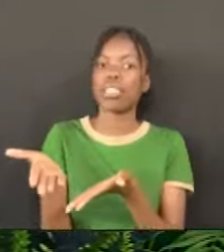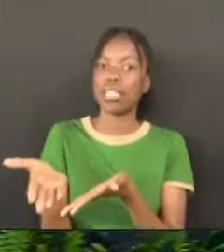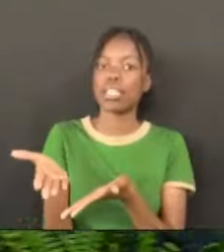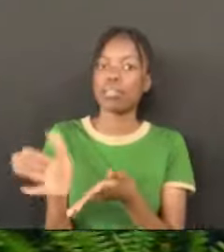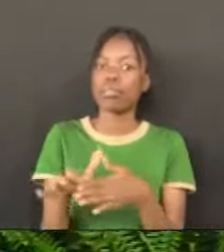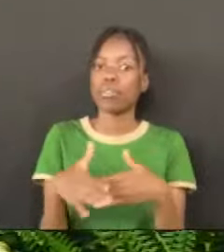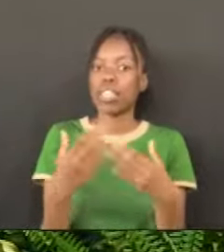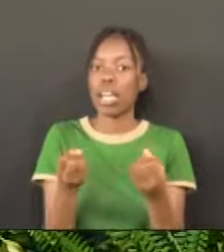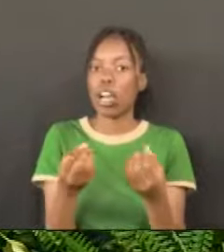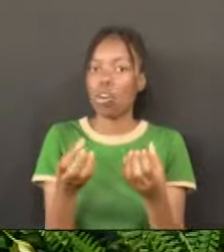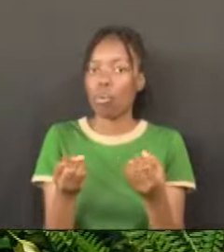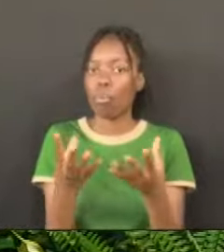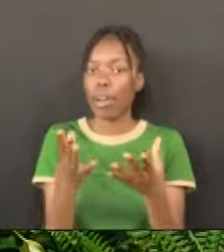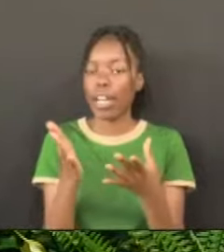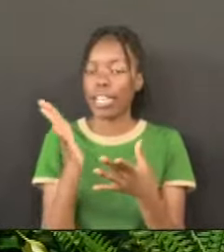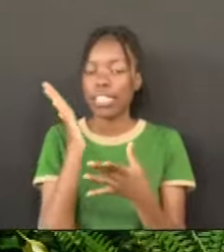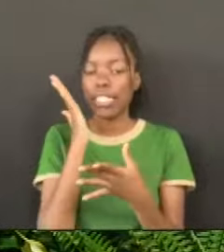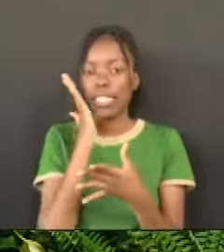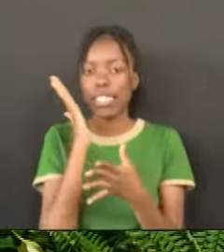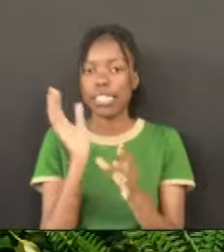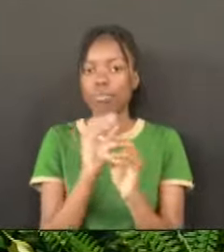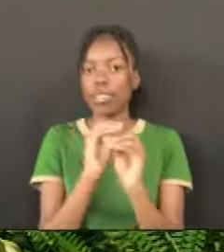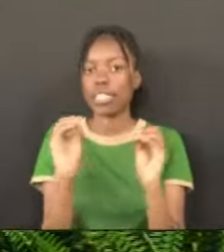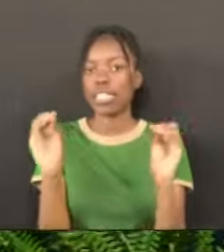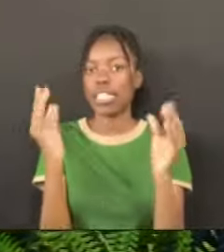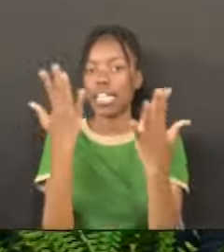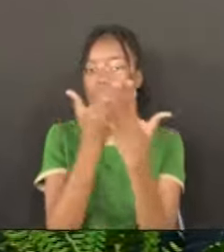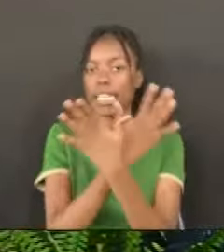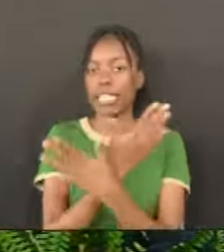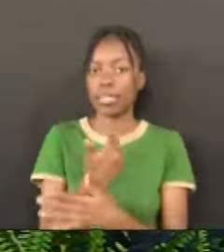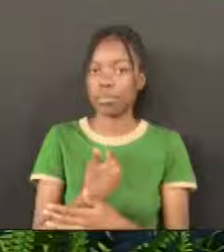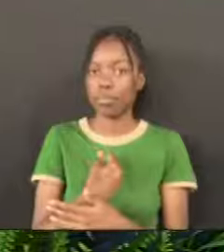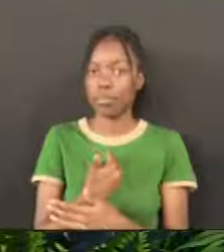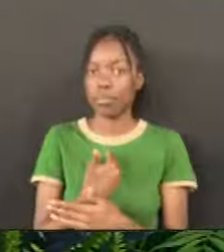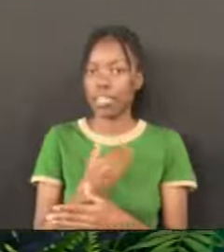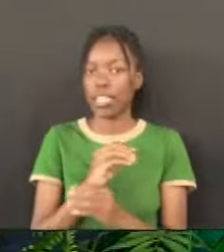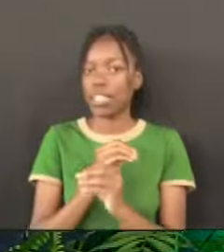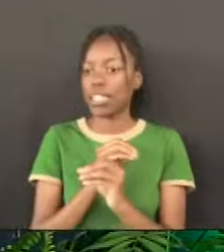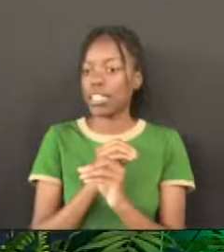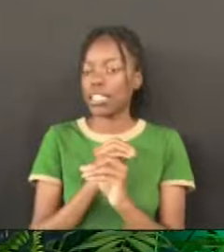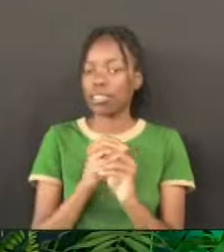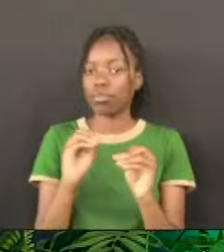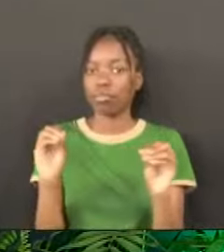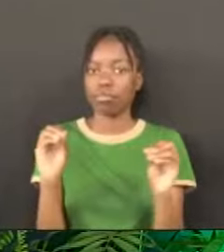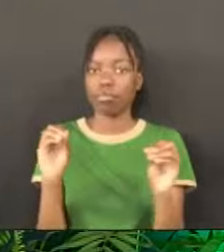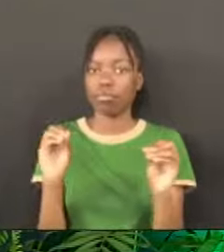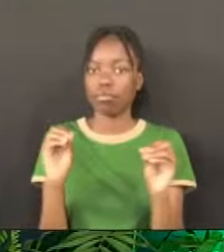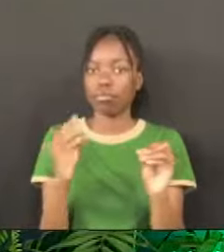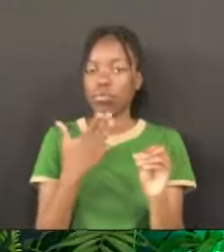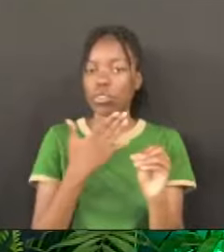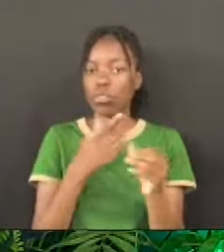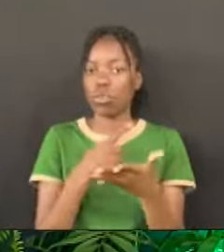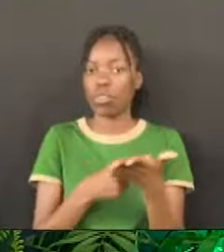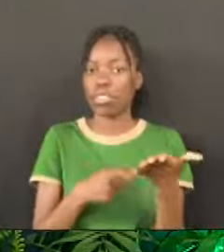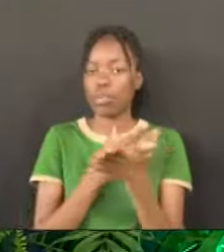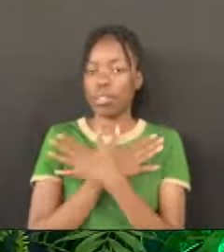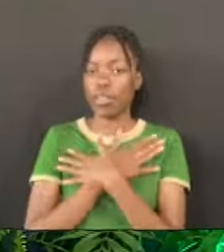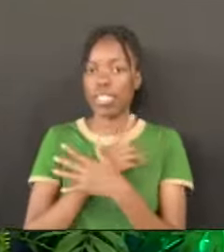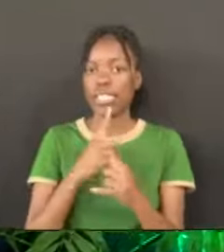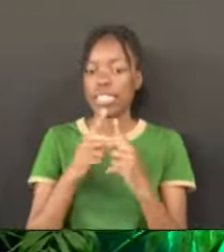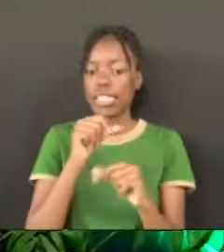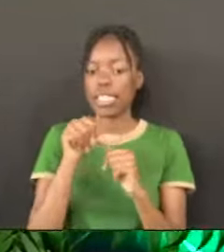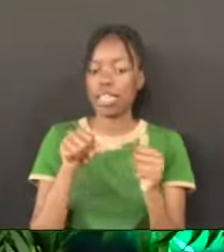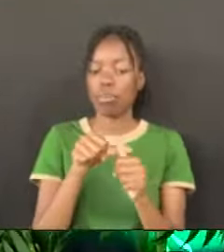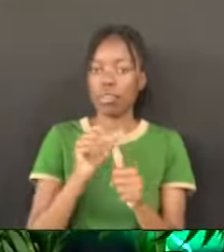much sleepless nights it has cost me. It does not matter what my friends are saying about it. As long as Jesus